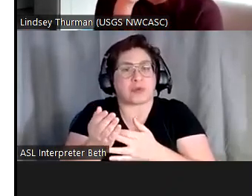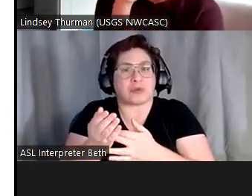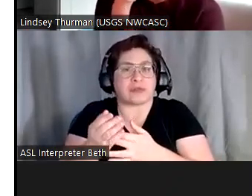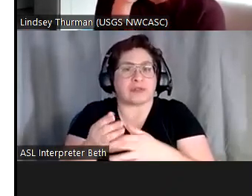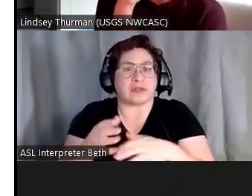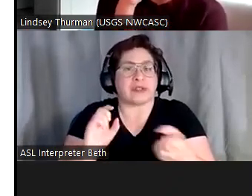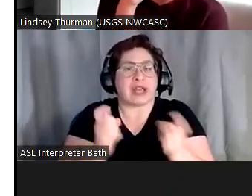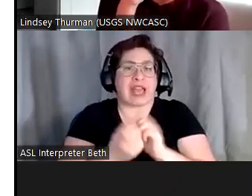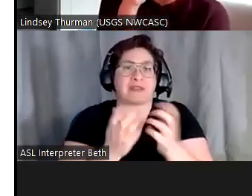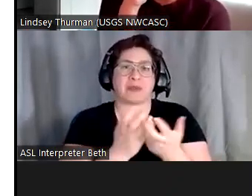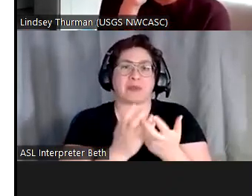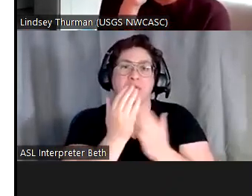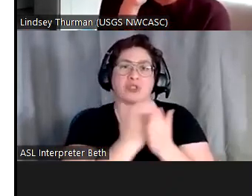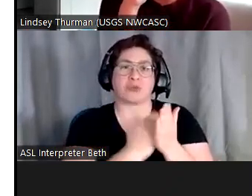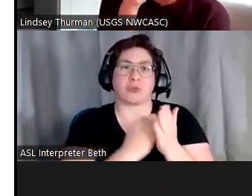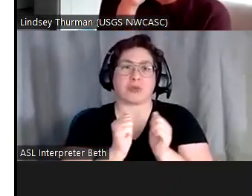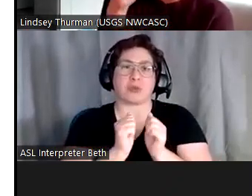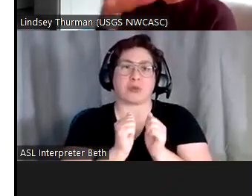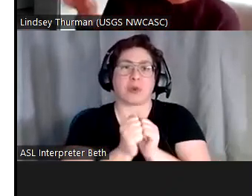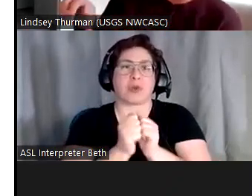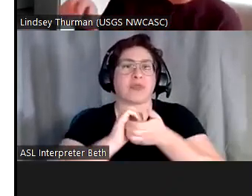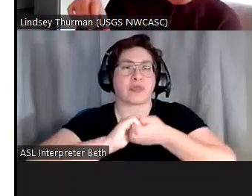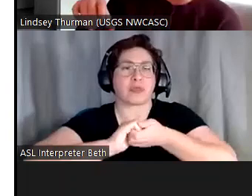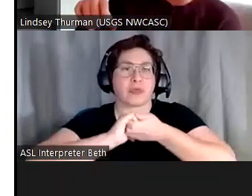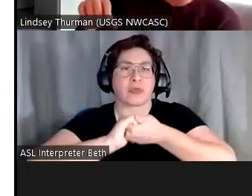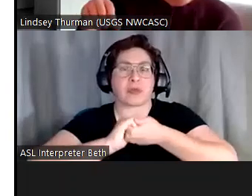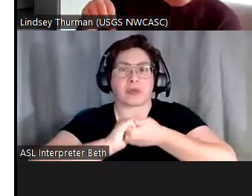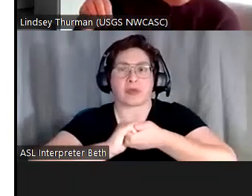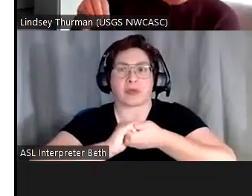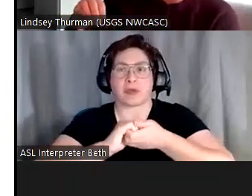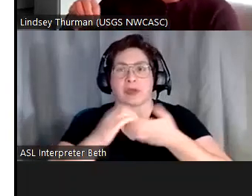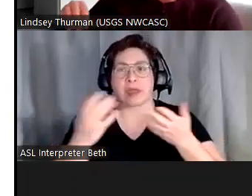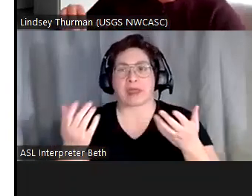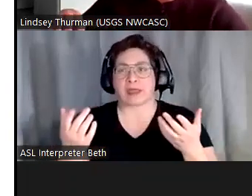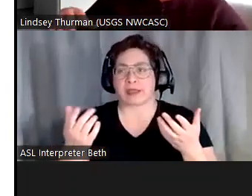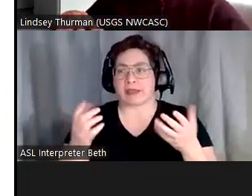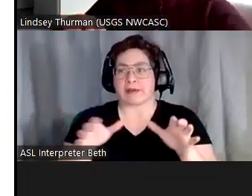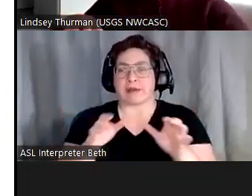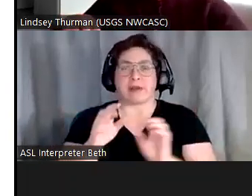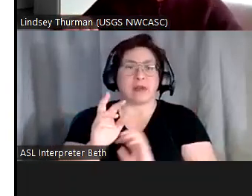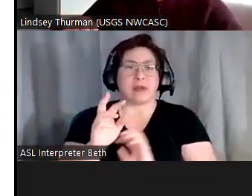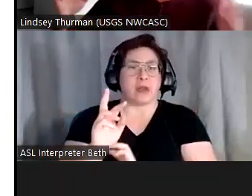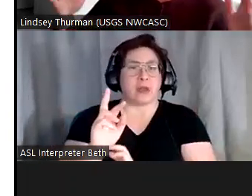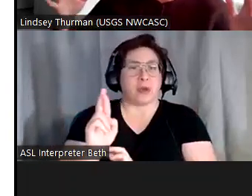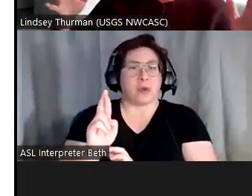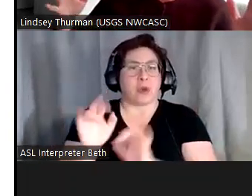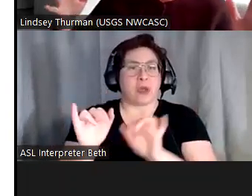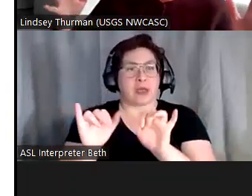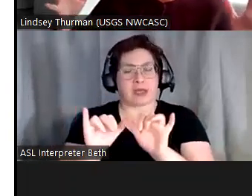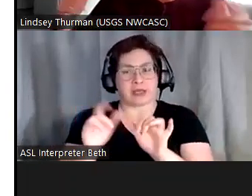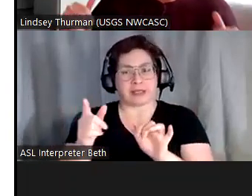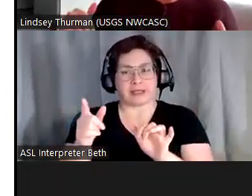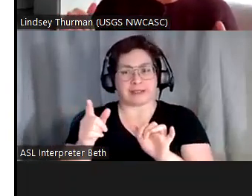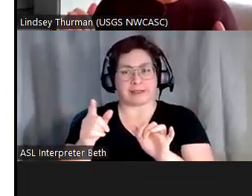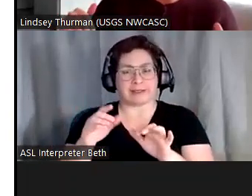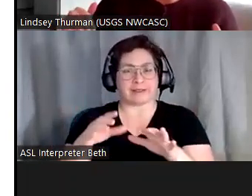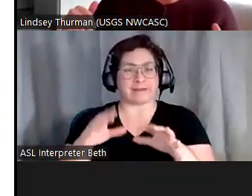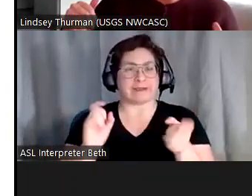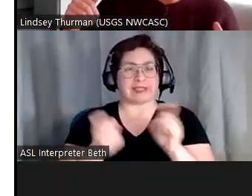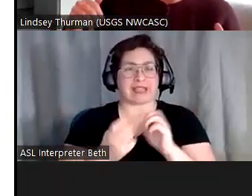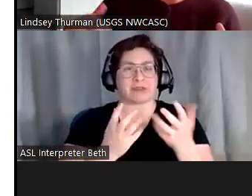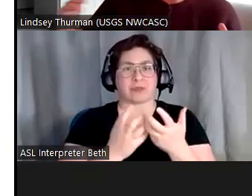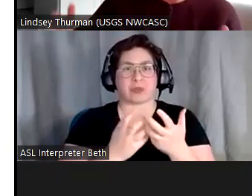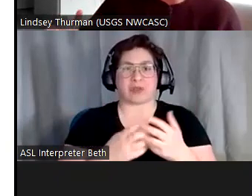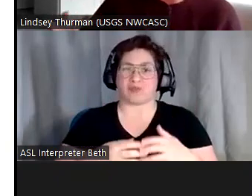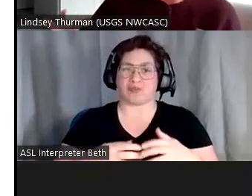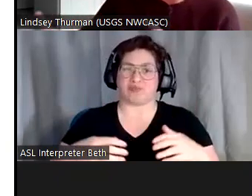will require significant right sizing. So, these adaptation actions are pretty high level, and